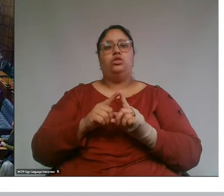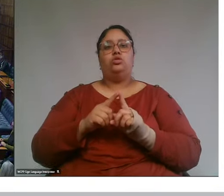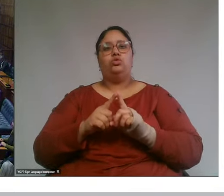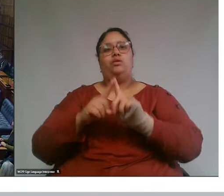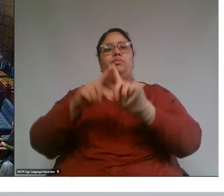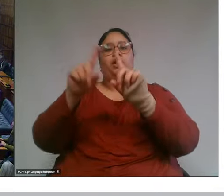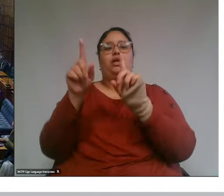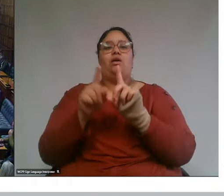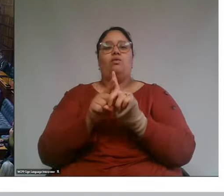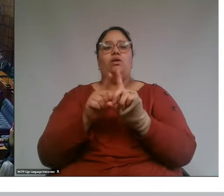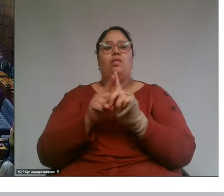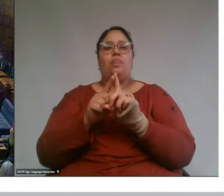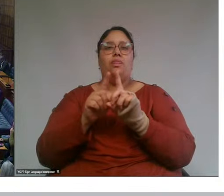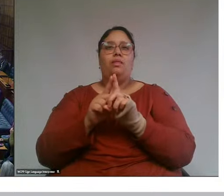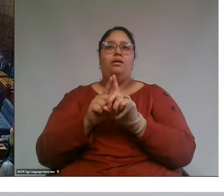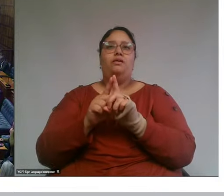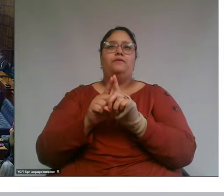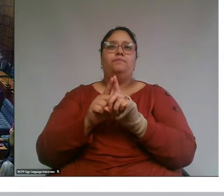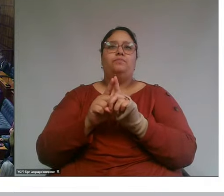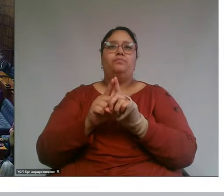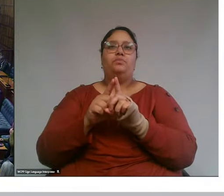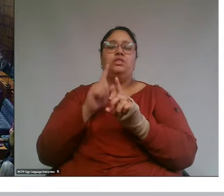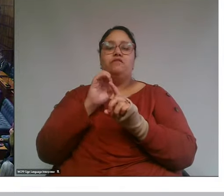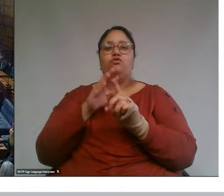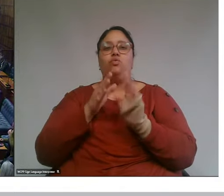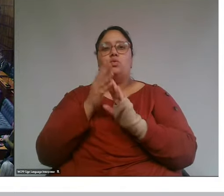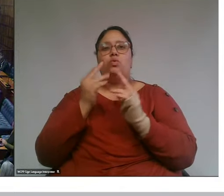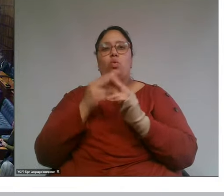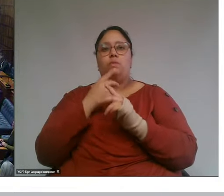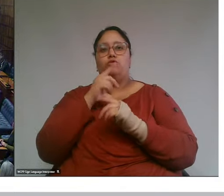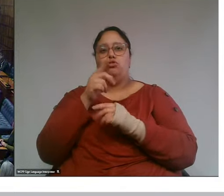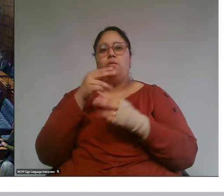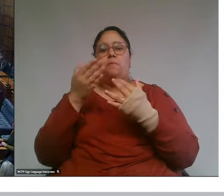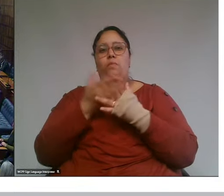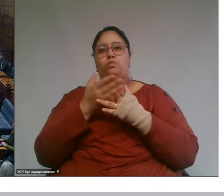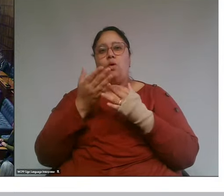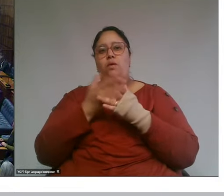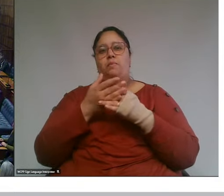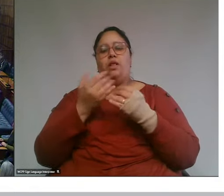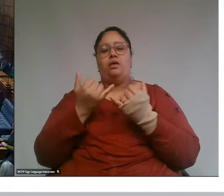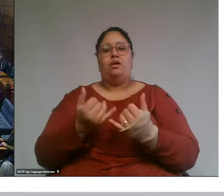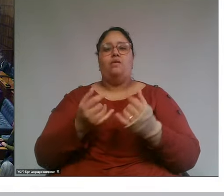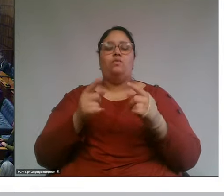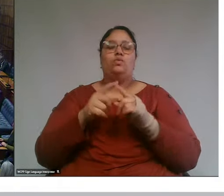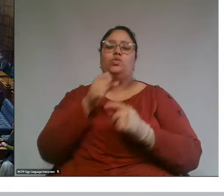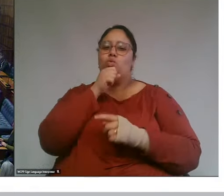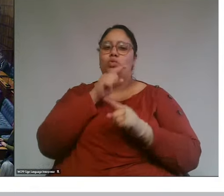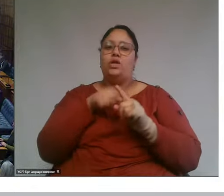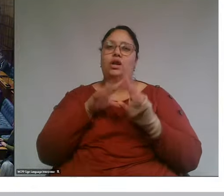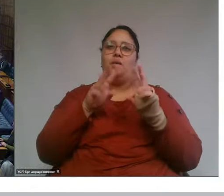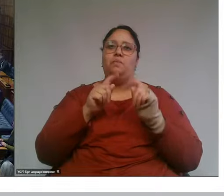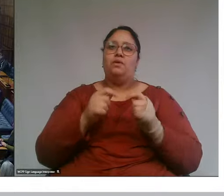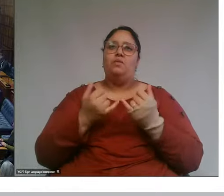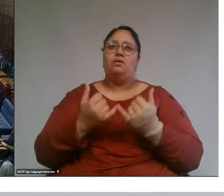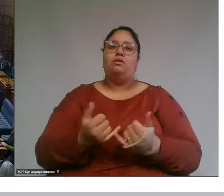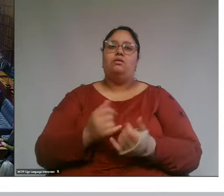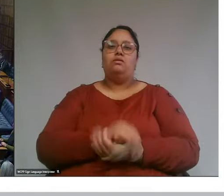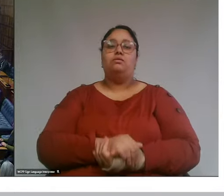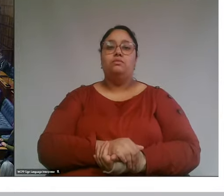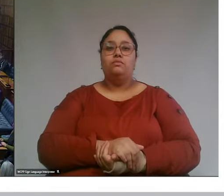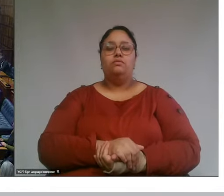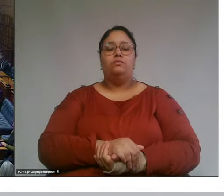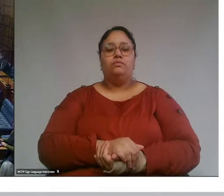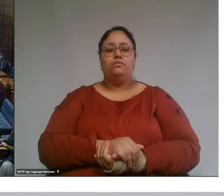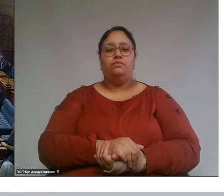an investor so from a a bylaw perspective or incentive scheme it's only George and and Cape Town at this stage thank